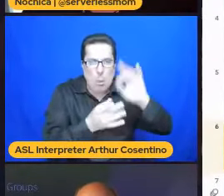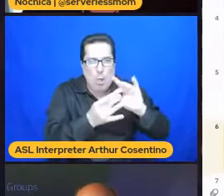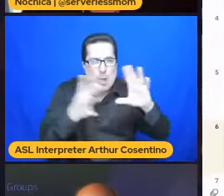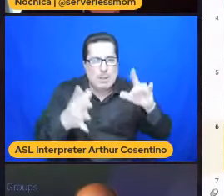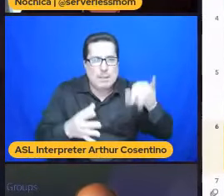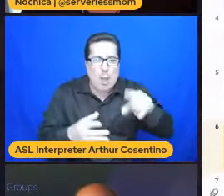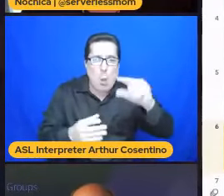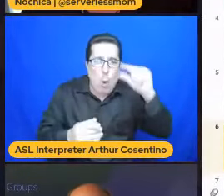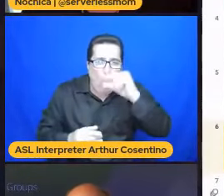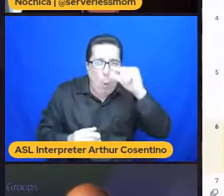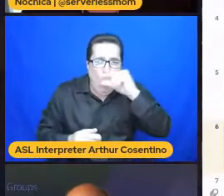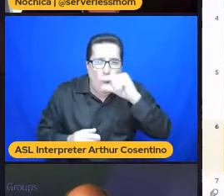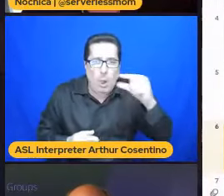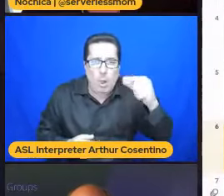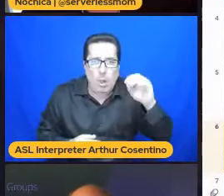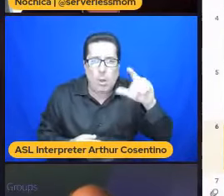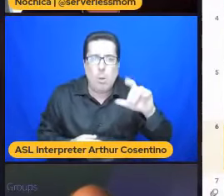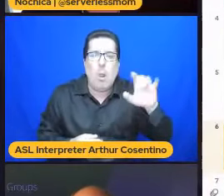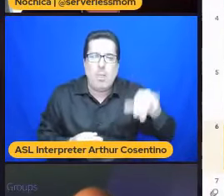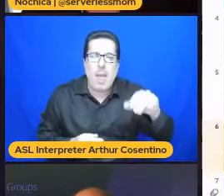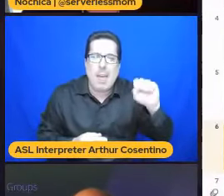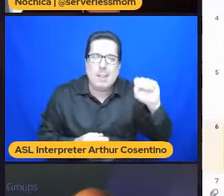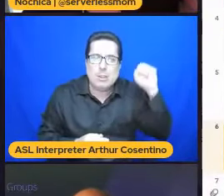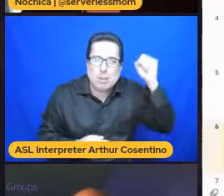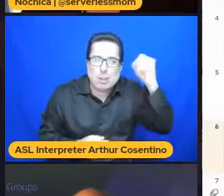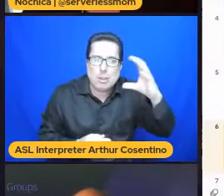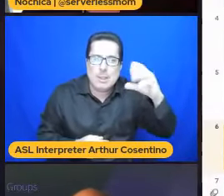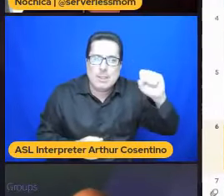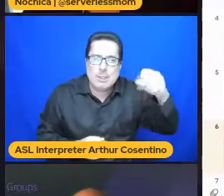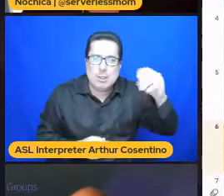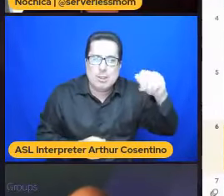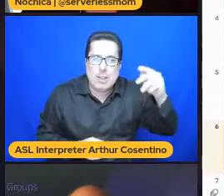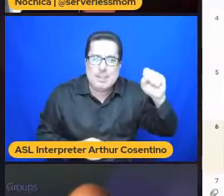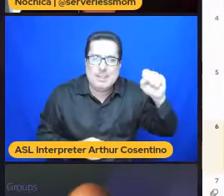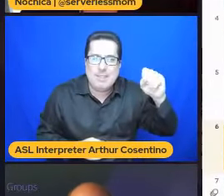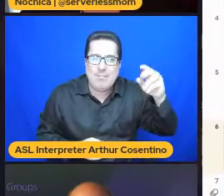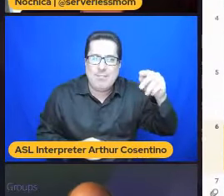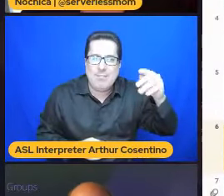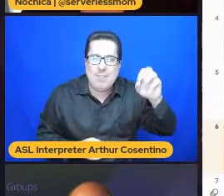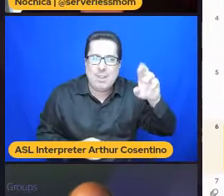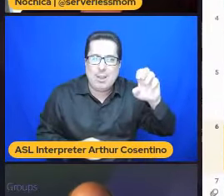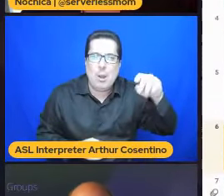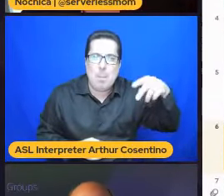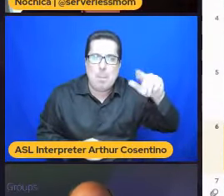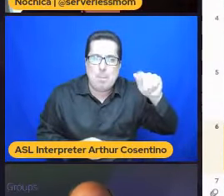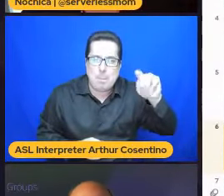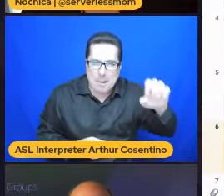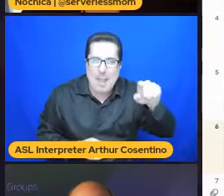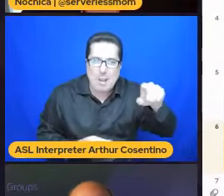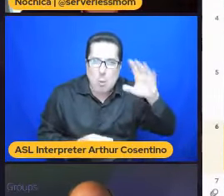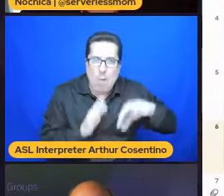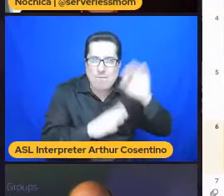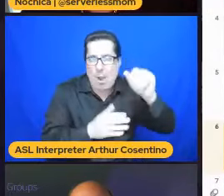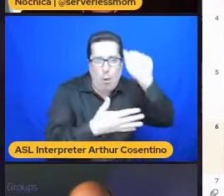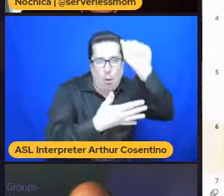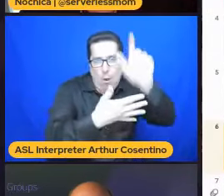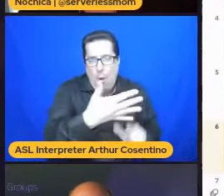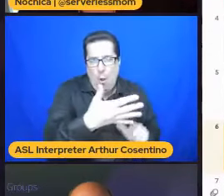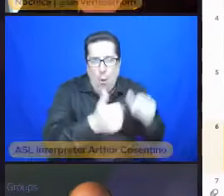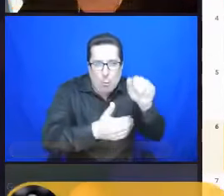Google like Shakespeare plate public domain, you'll find them all. And so I love it because it's